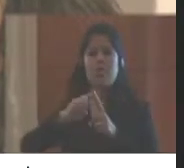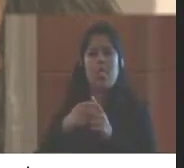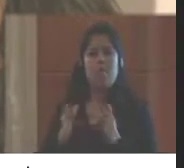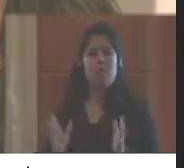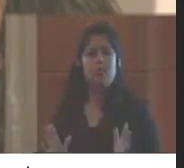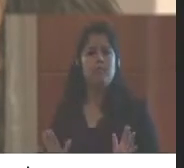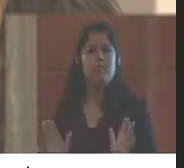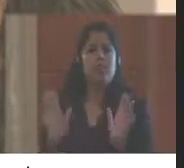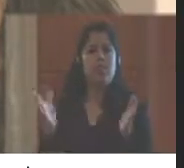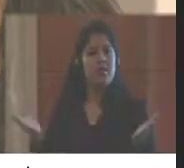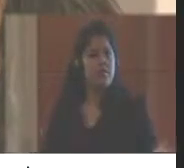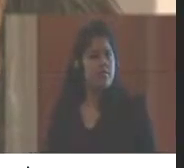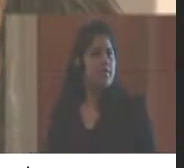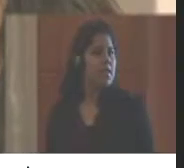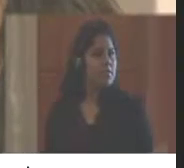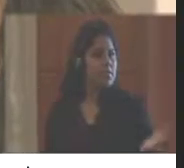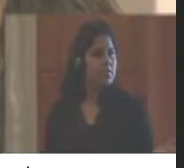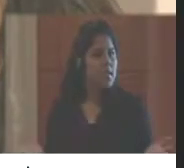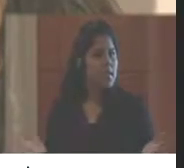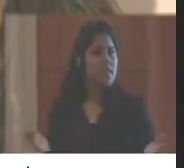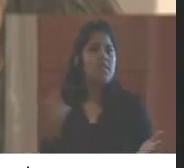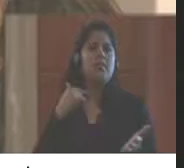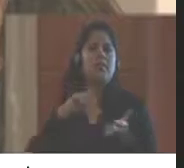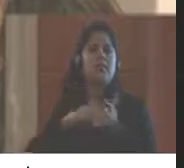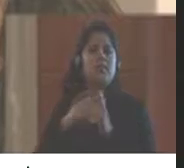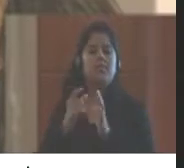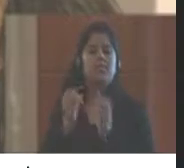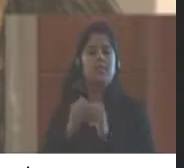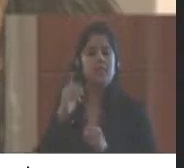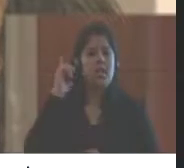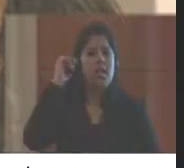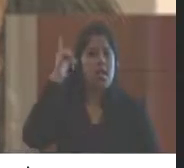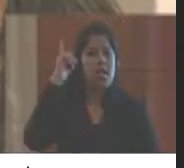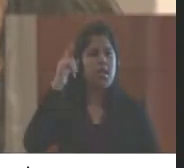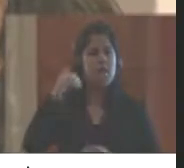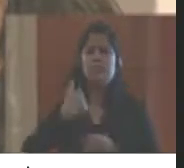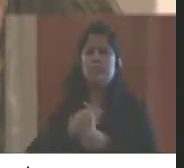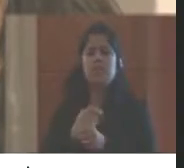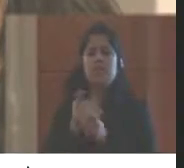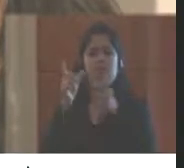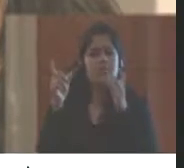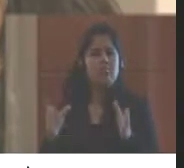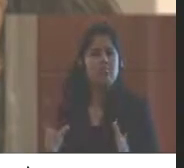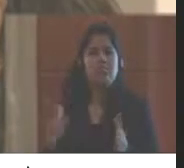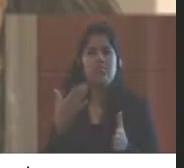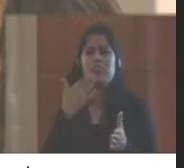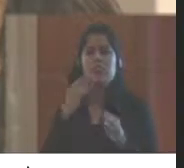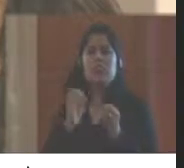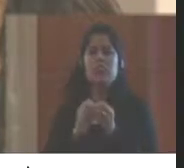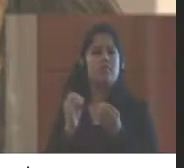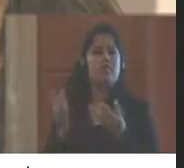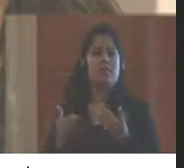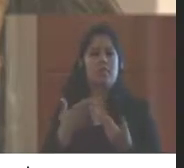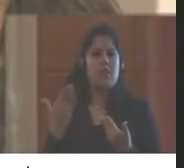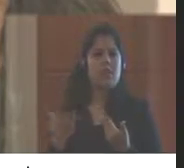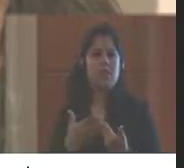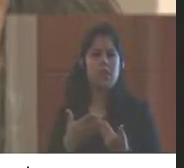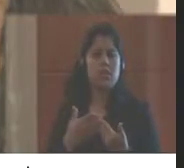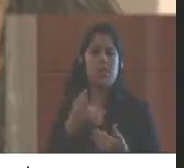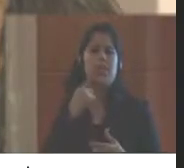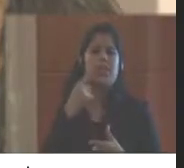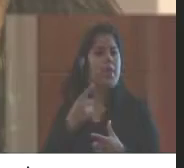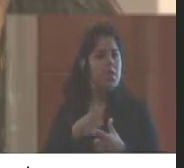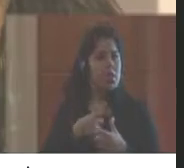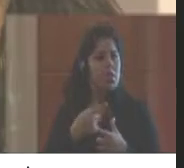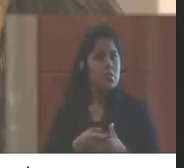of promoting, pushing, leading in a situation that is not so easy.